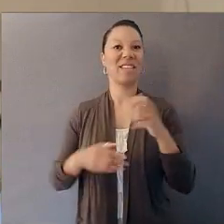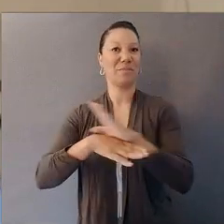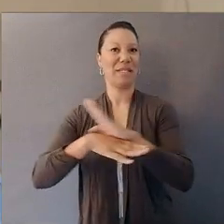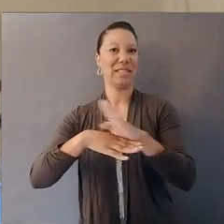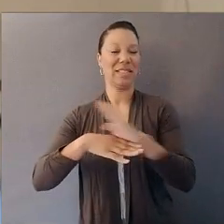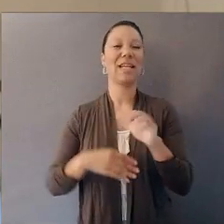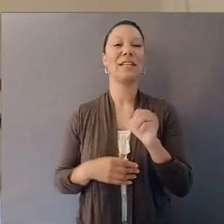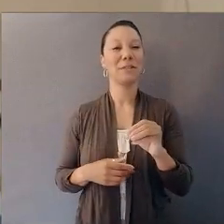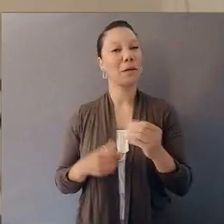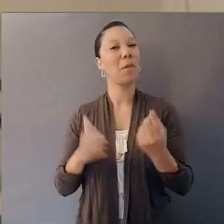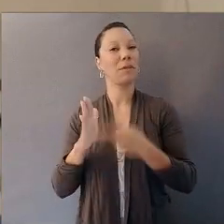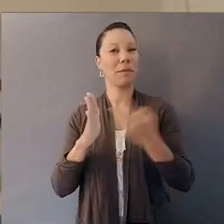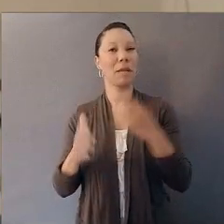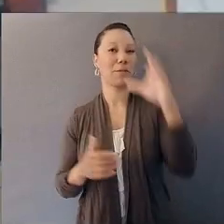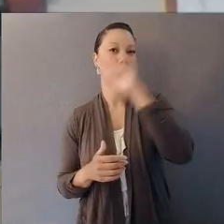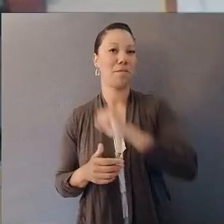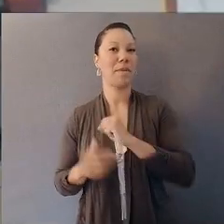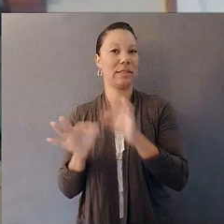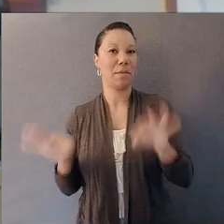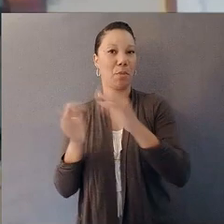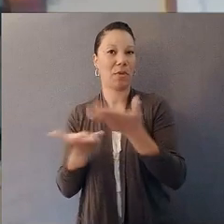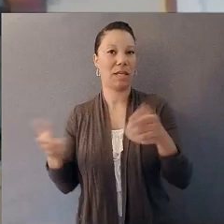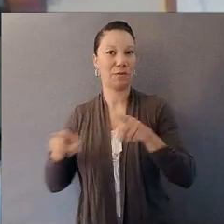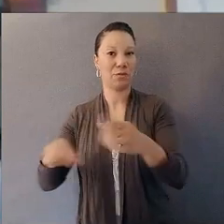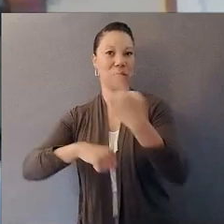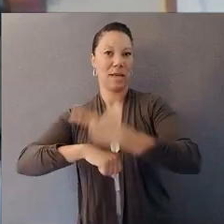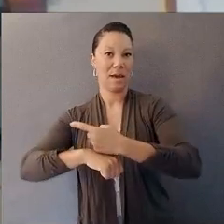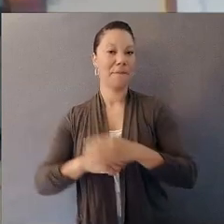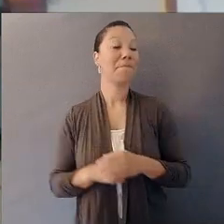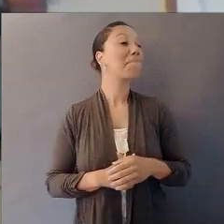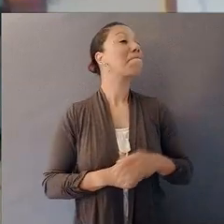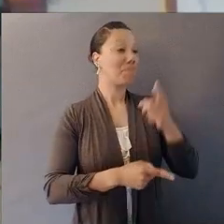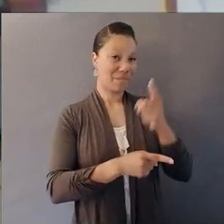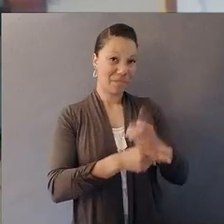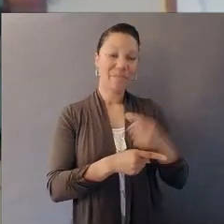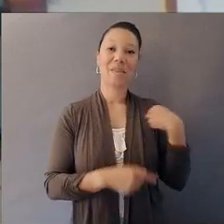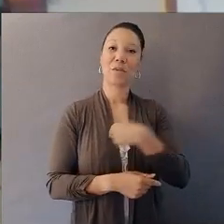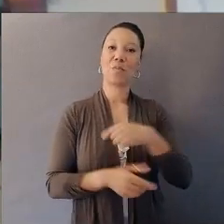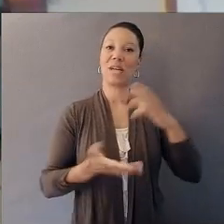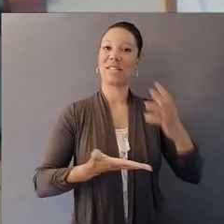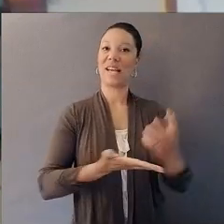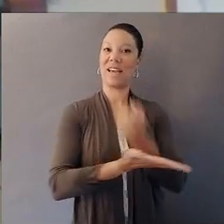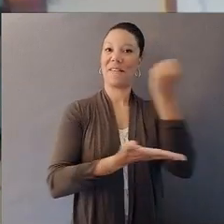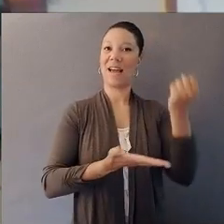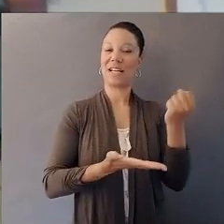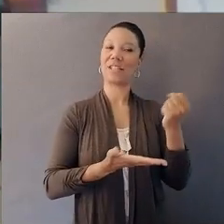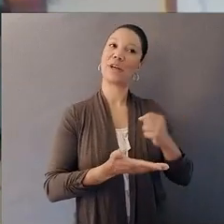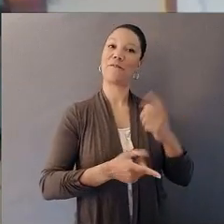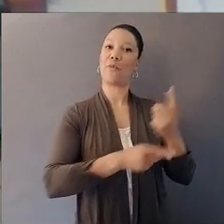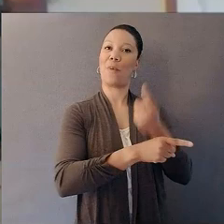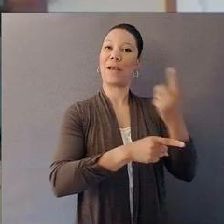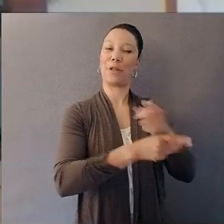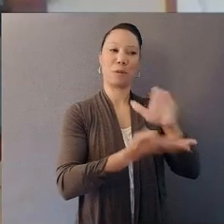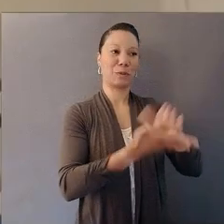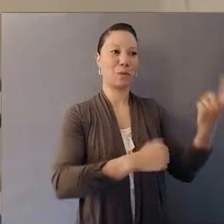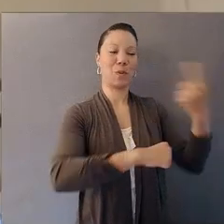important things during the day. Yeah, it's amazing how we take advantage of the structure of a regular school day